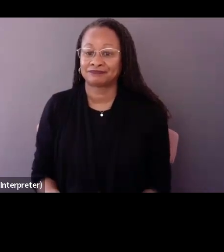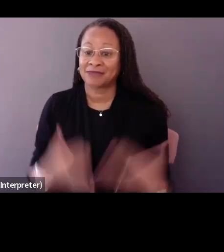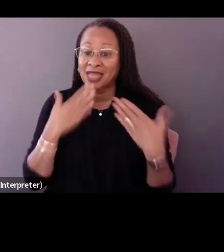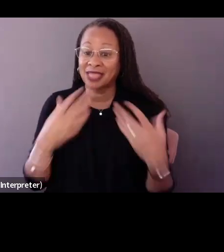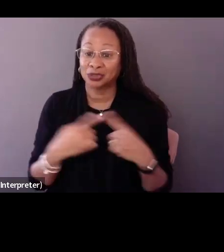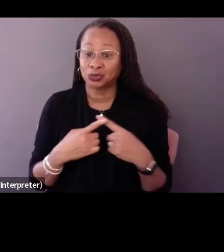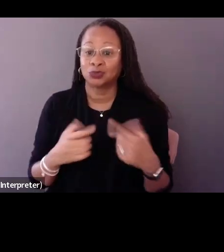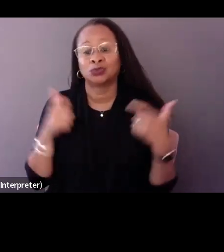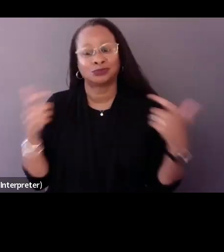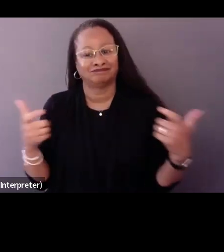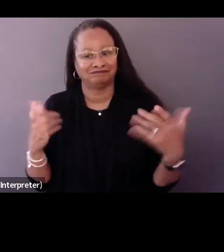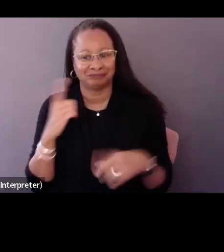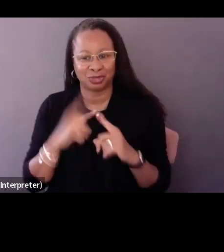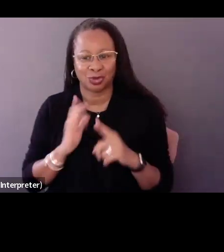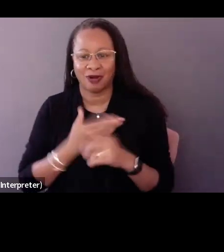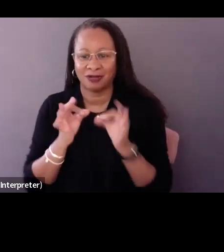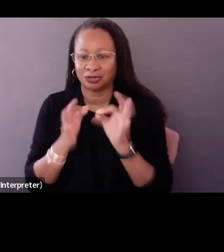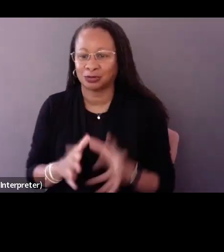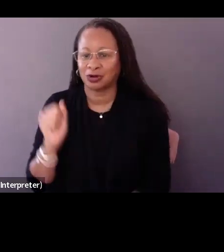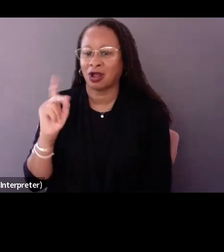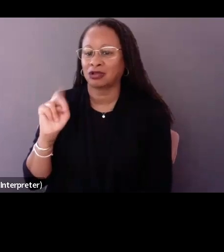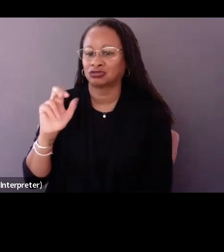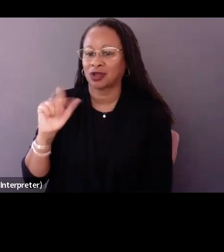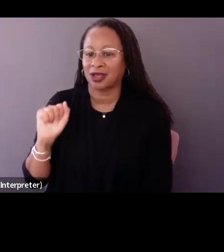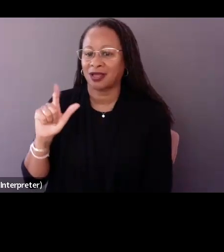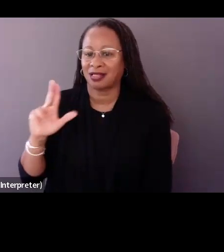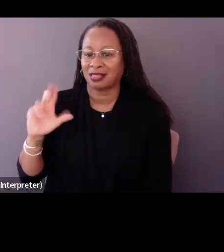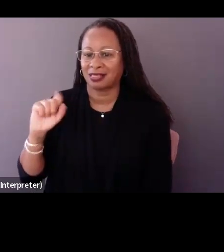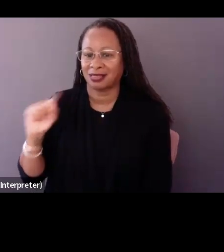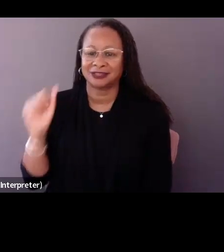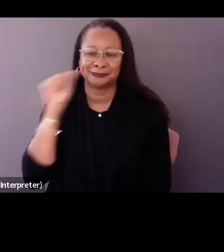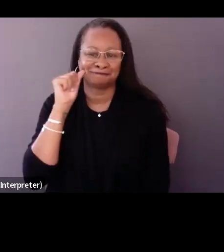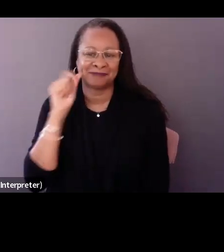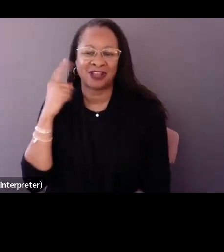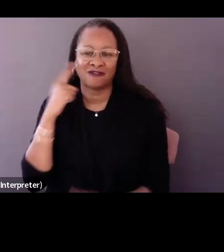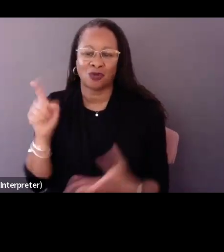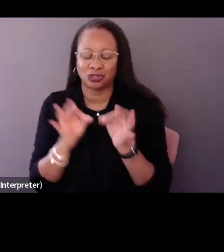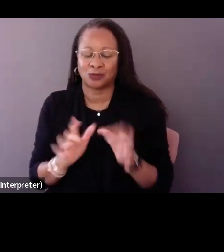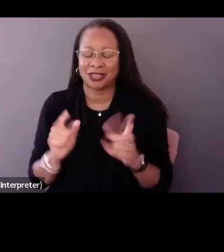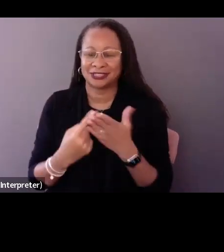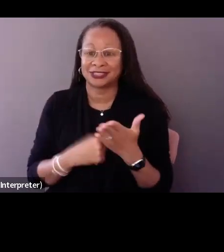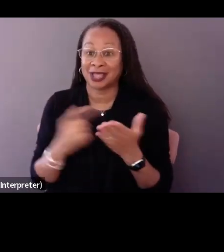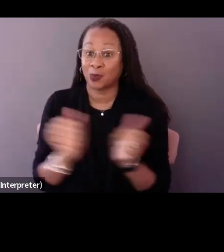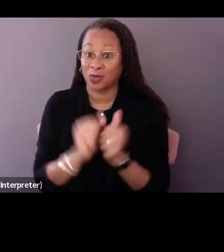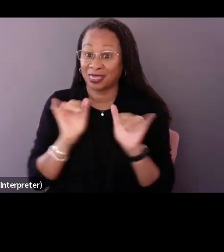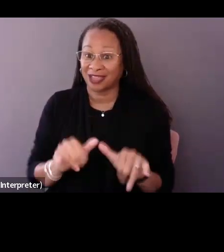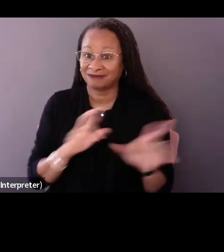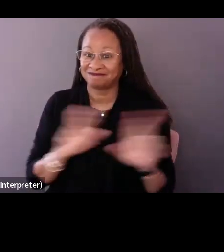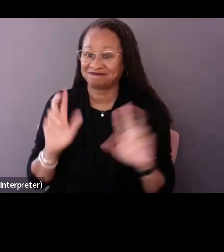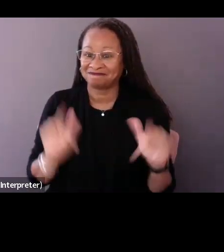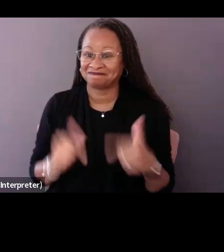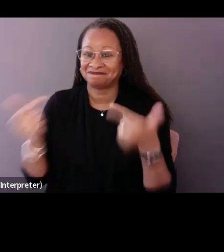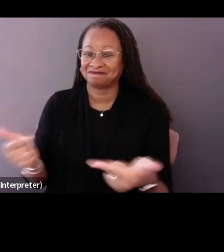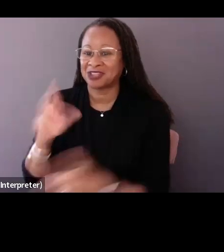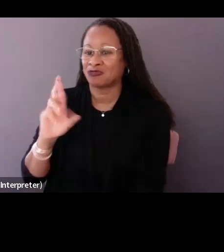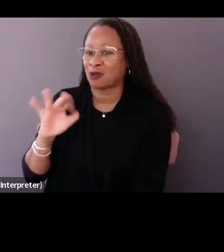you so much to Andrea Lust for ASL interpreting this discussion. And with that, I will pass it on